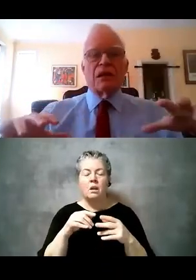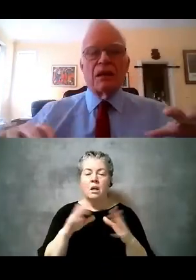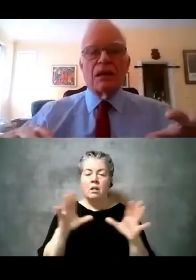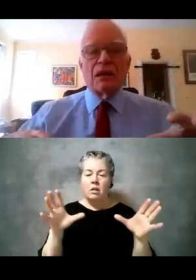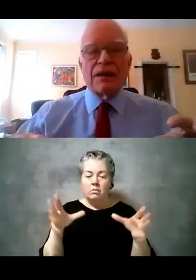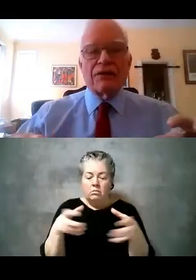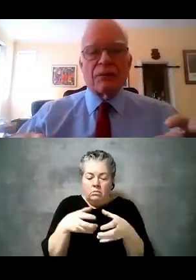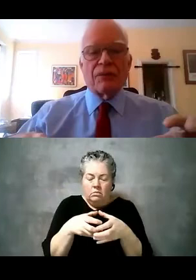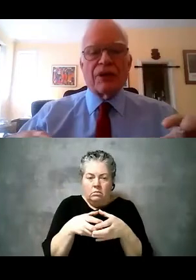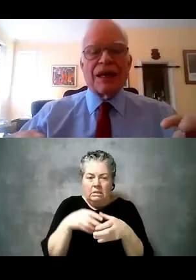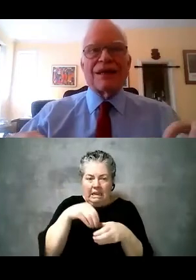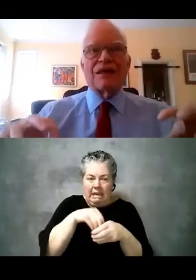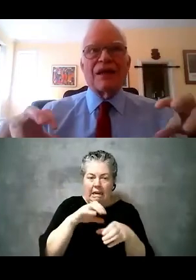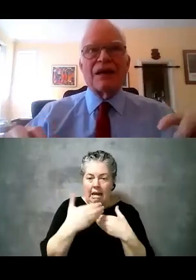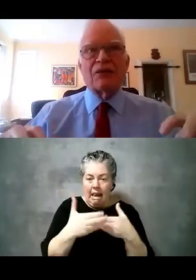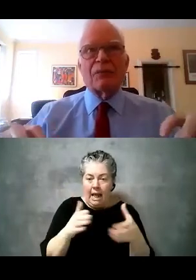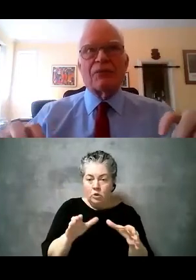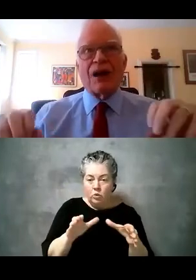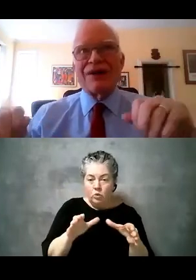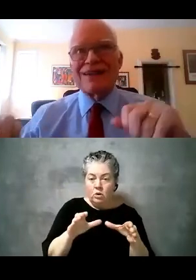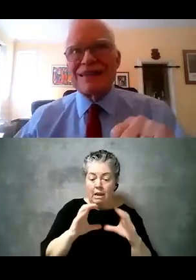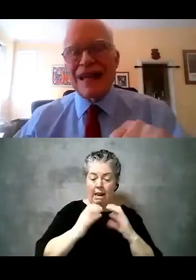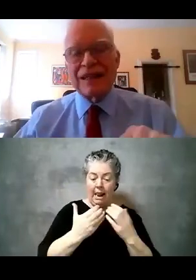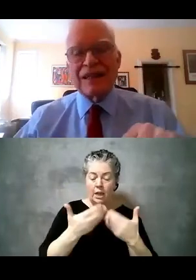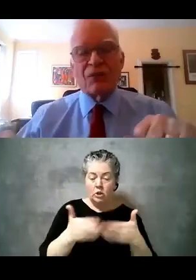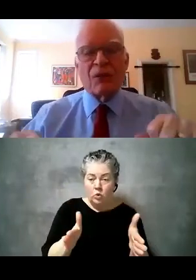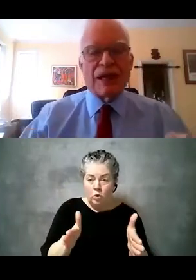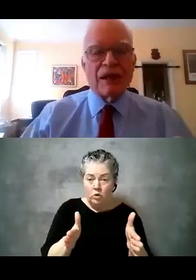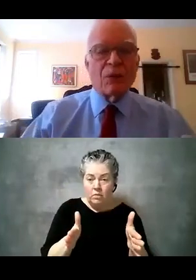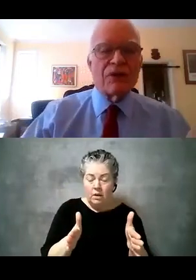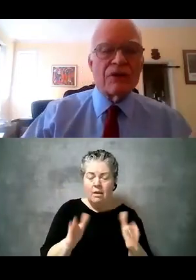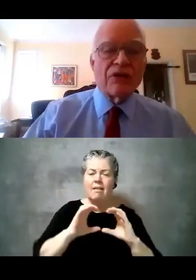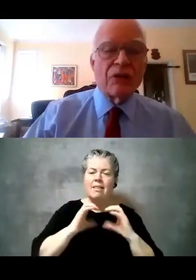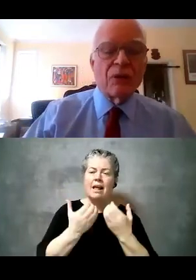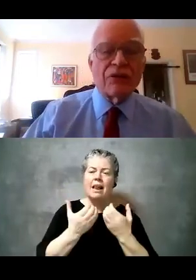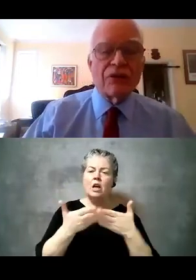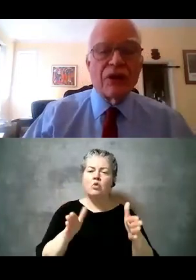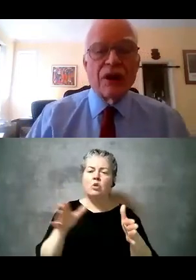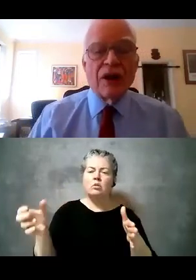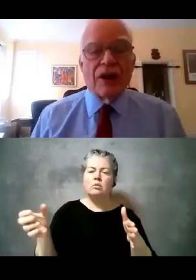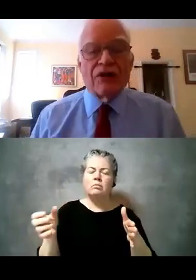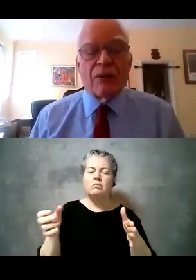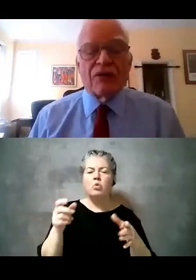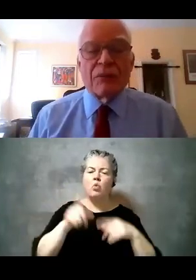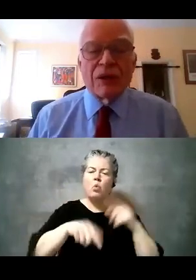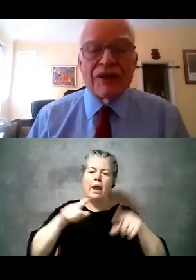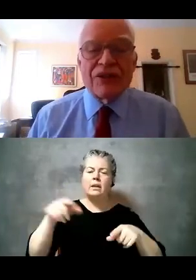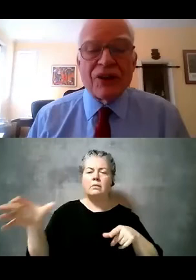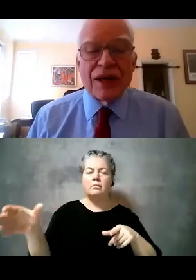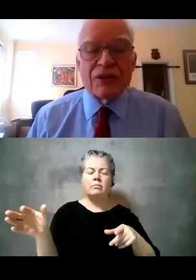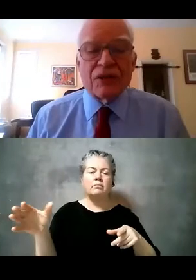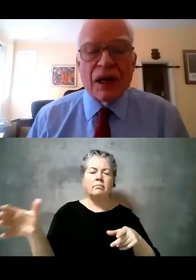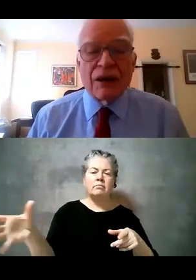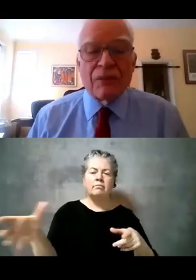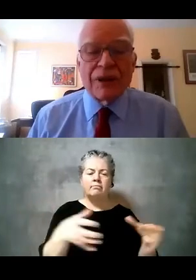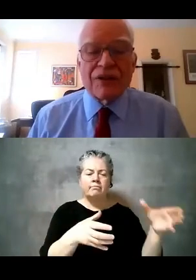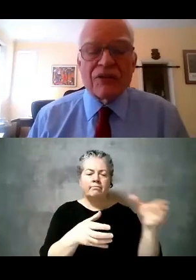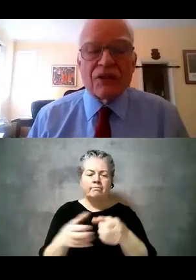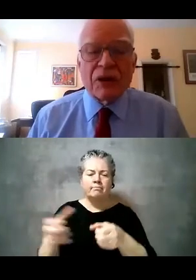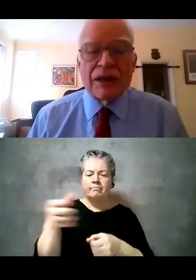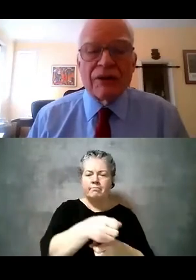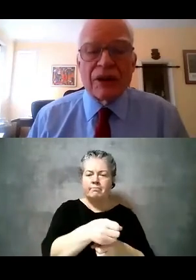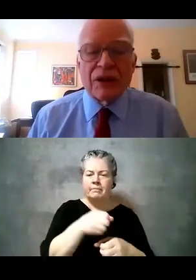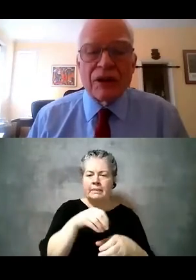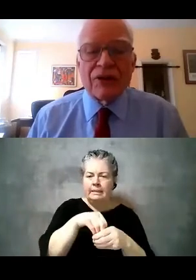within classrooms, and the classrooms are assigned at random within schools. So it's a multi-site trial because